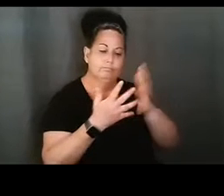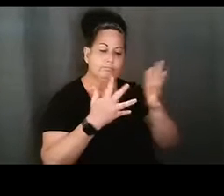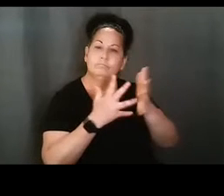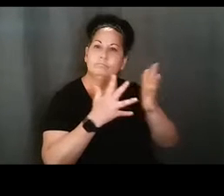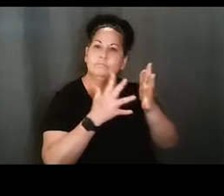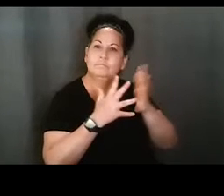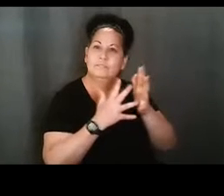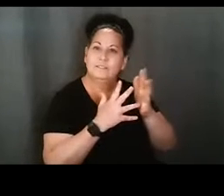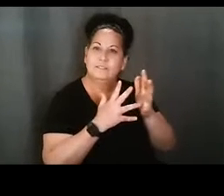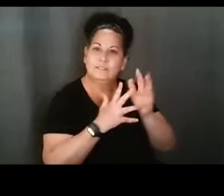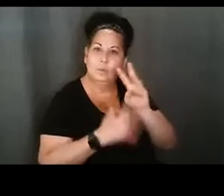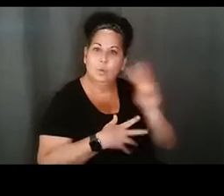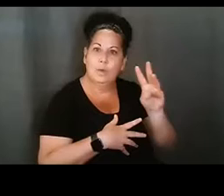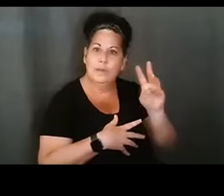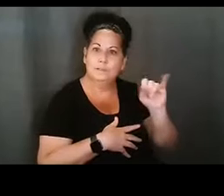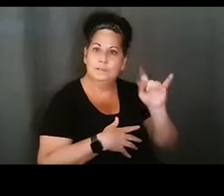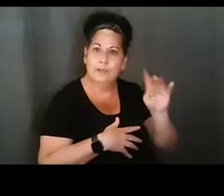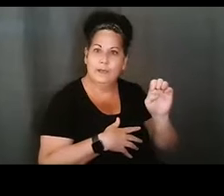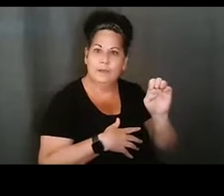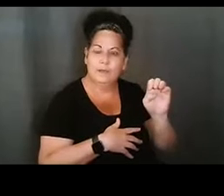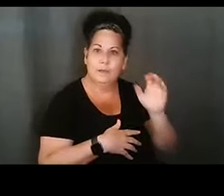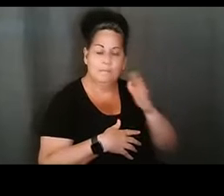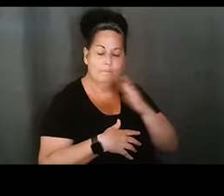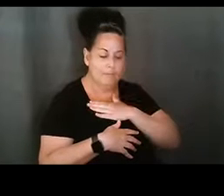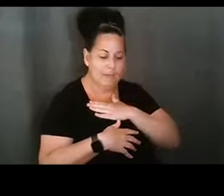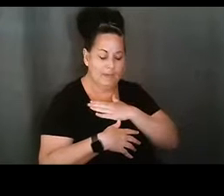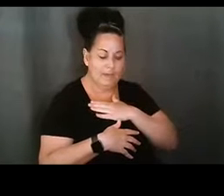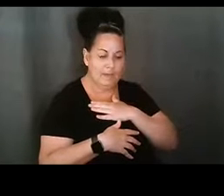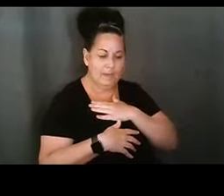My biggest thing is, I guess, redirecting.